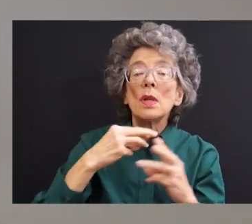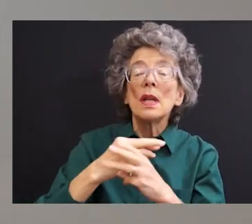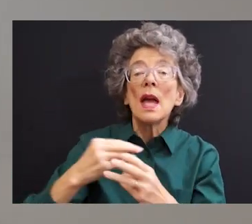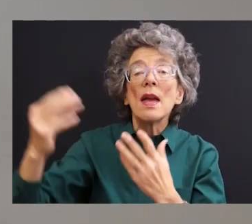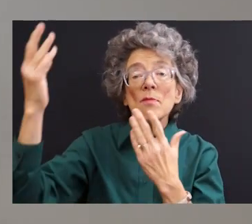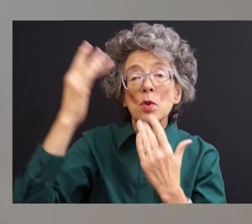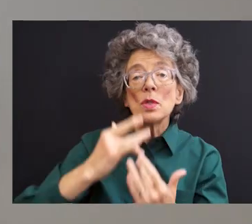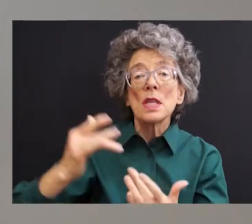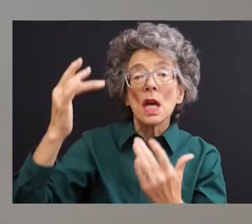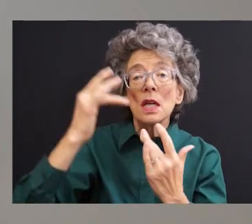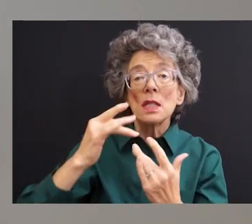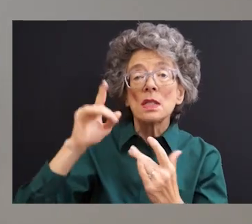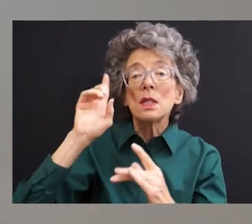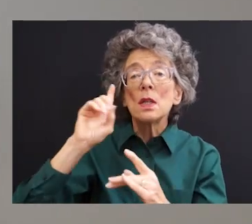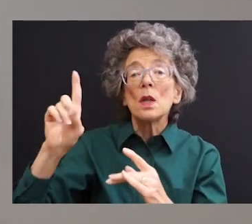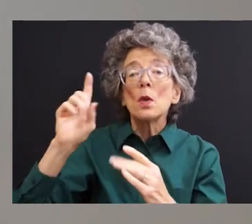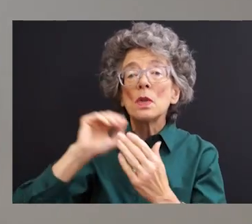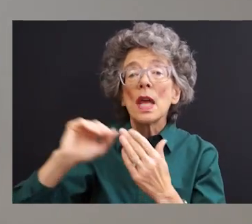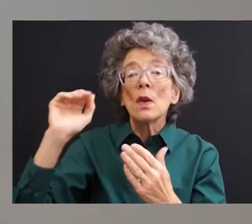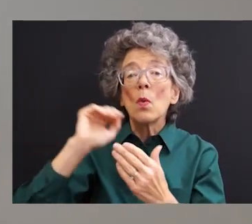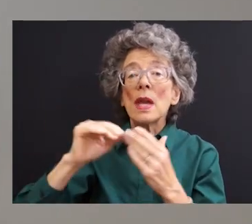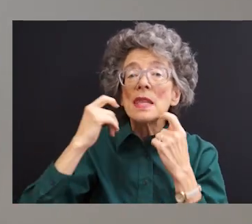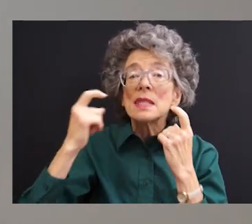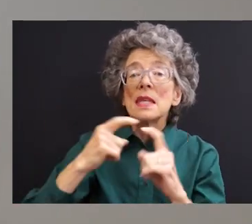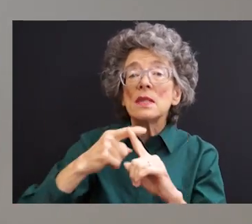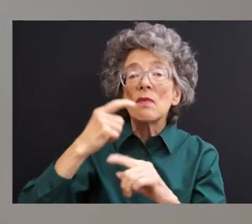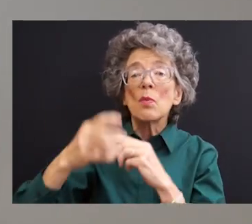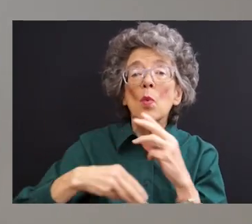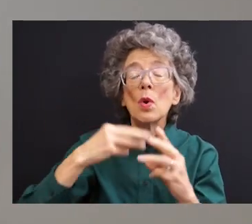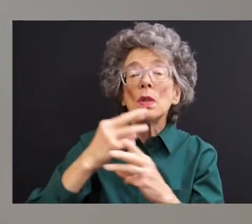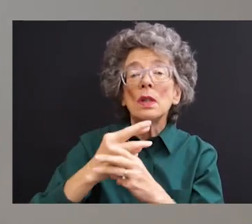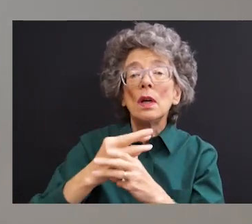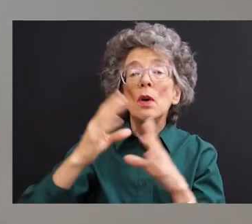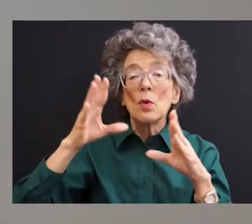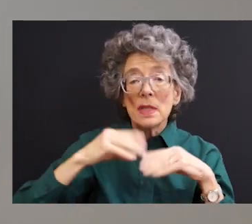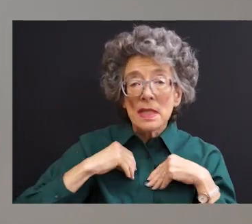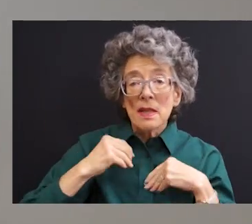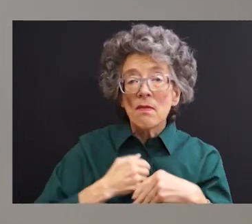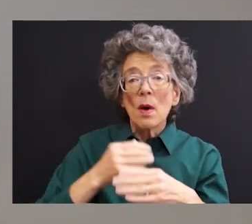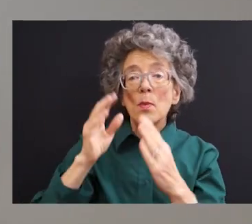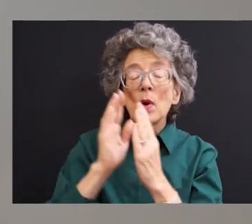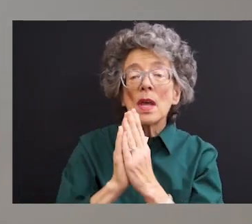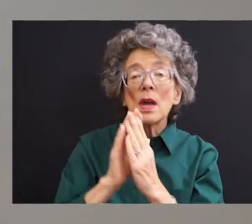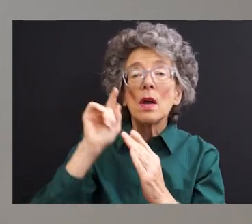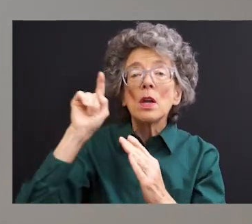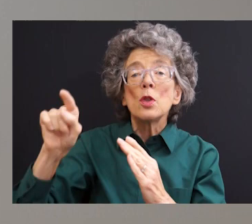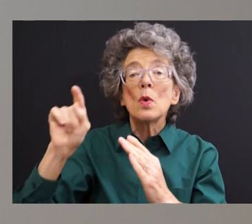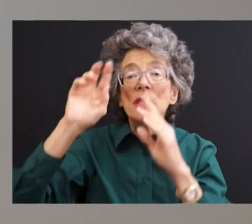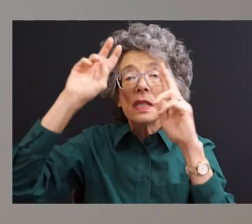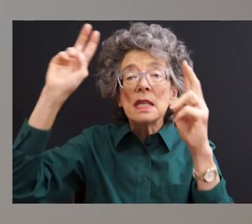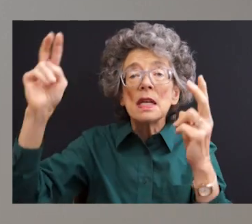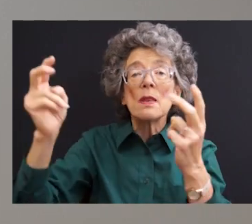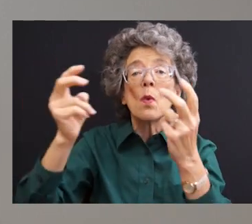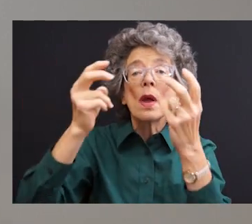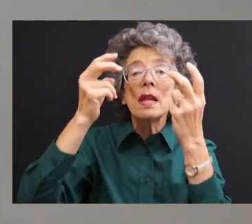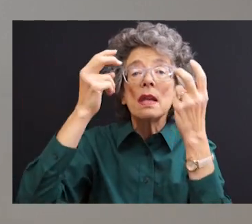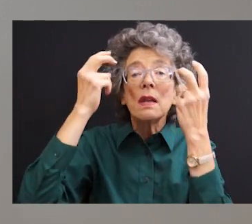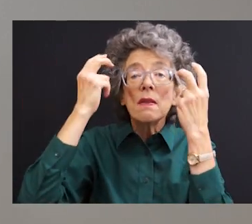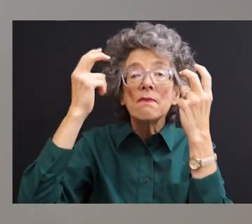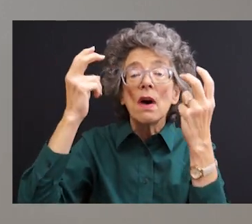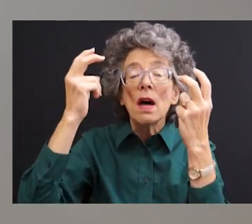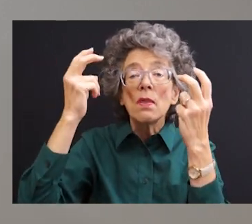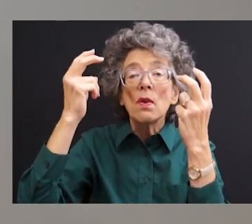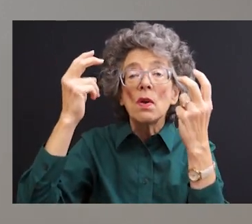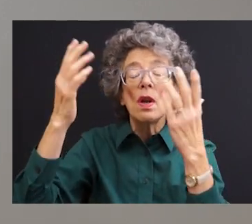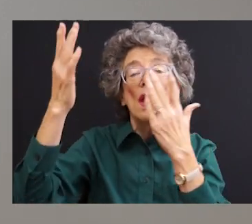have mercy on us. You take away the sins of the world, receive our prayer. You are seated at the right hand of the